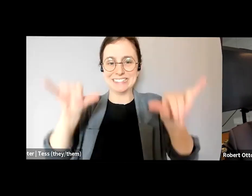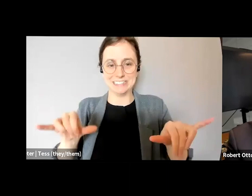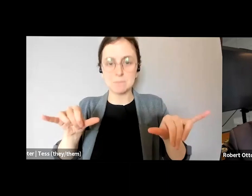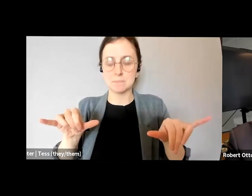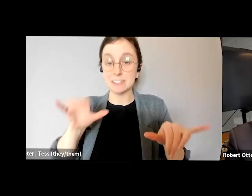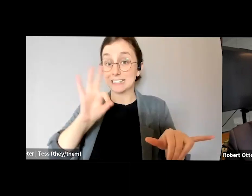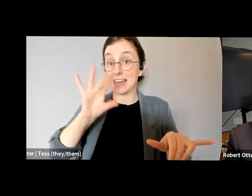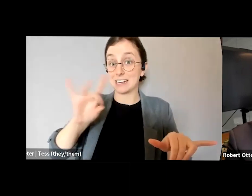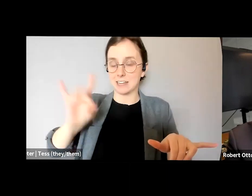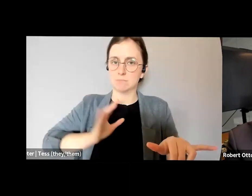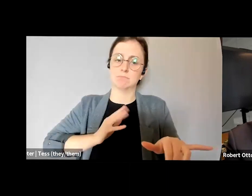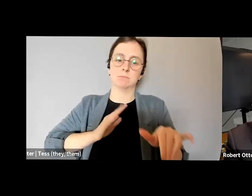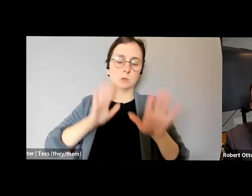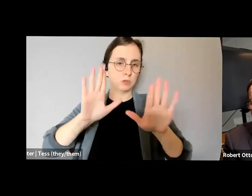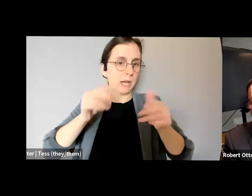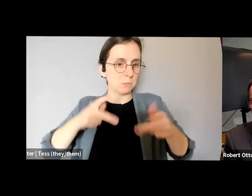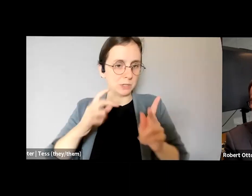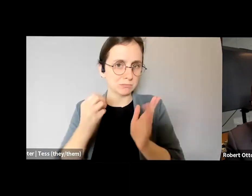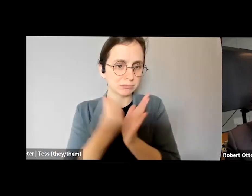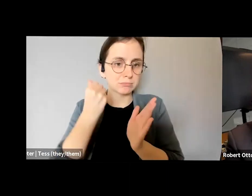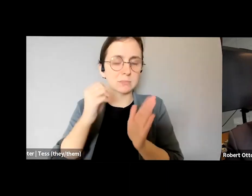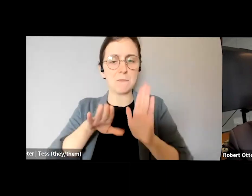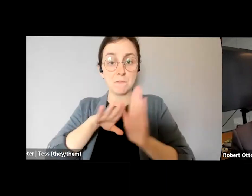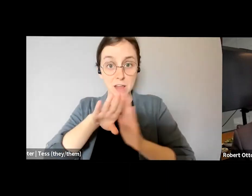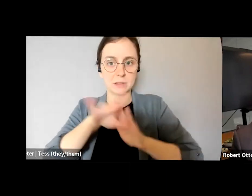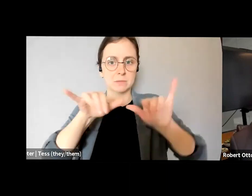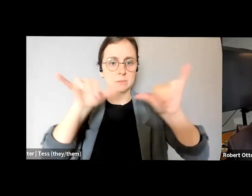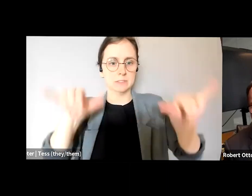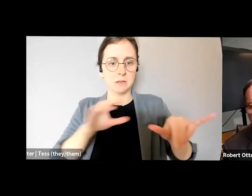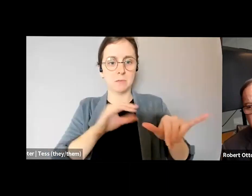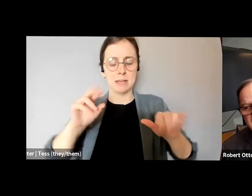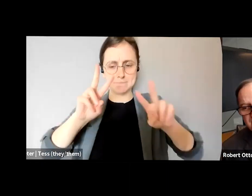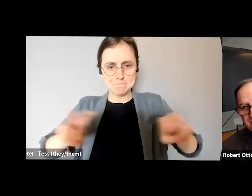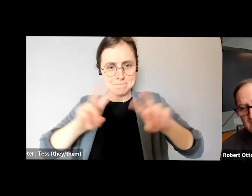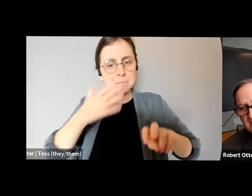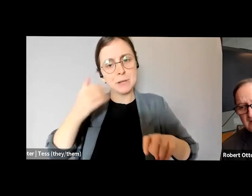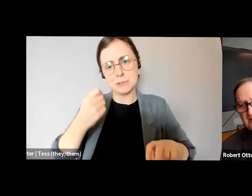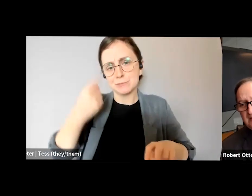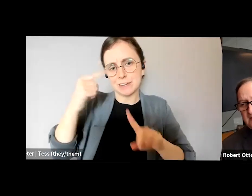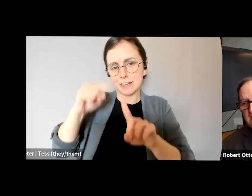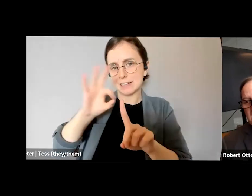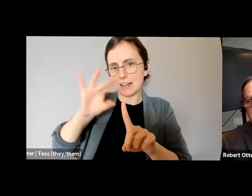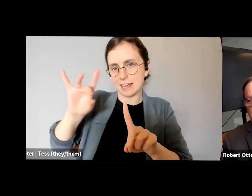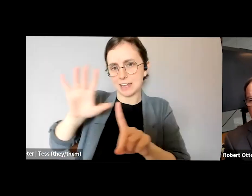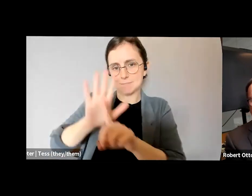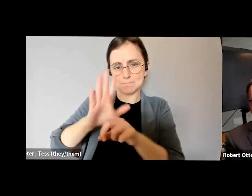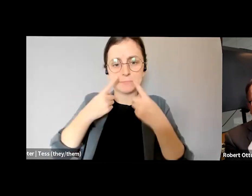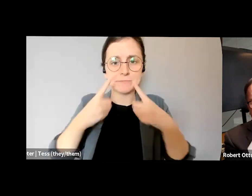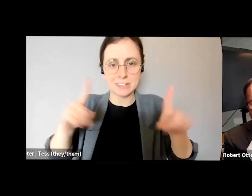this great opportunity for us to develop those systems and to better understand the effectiveness of 988.